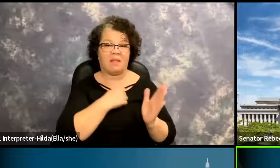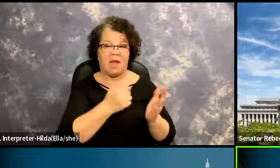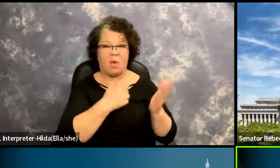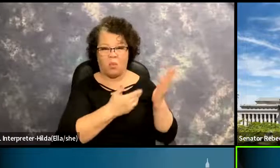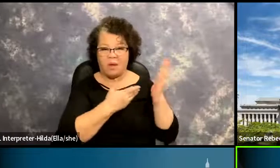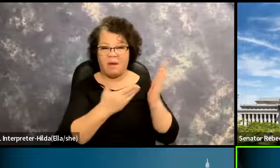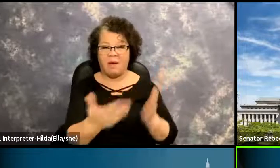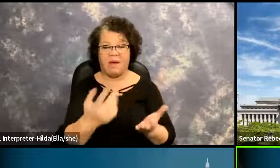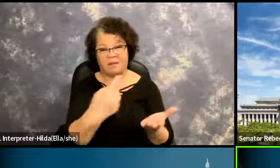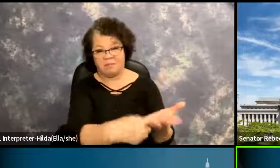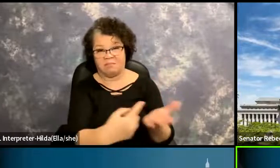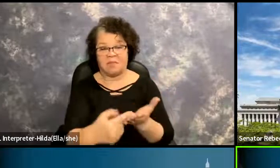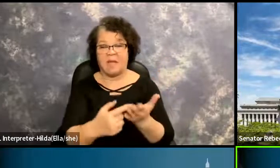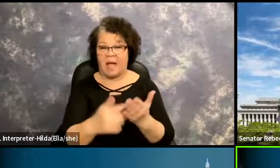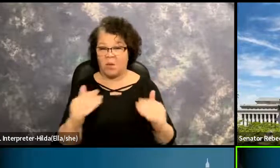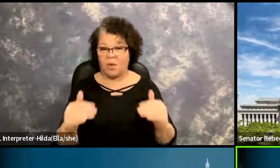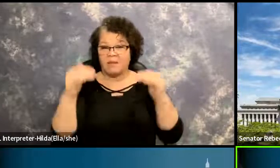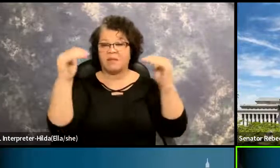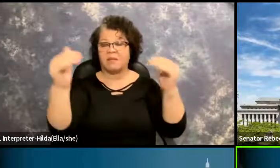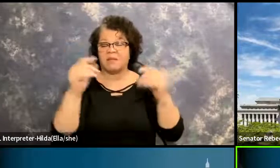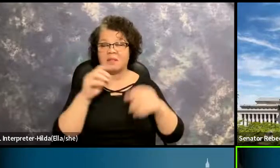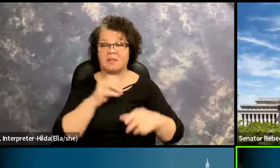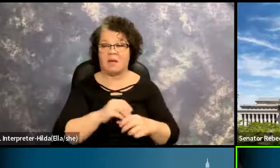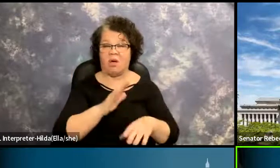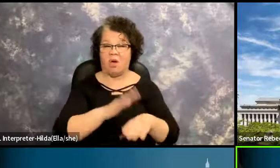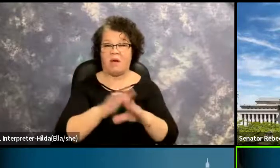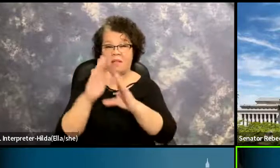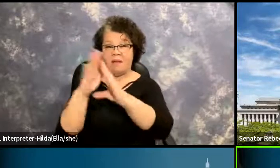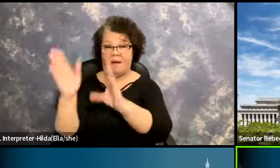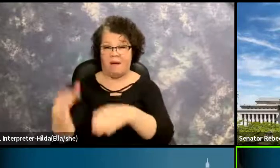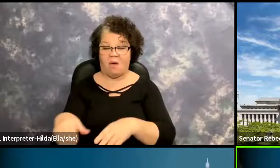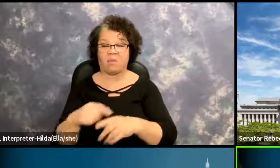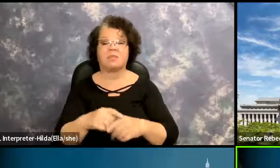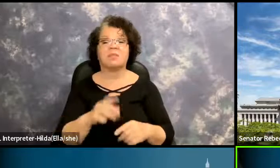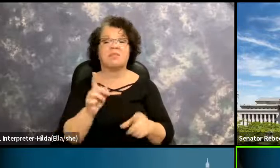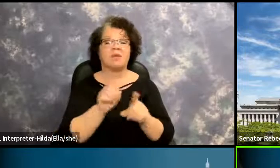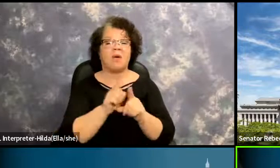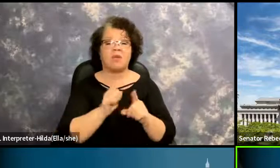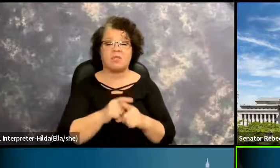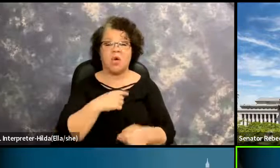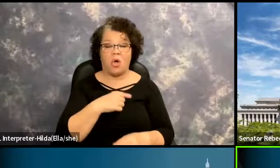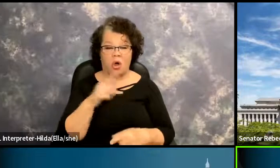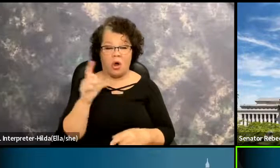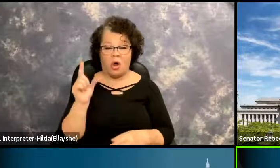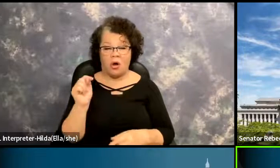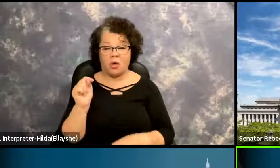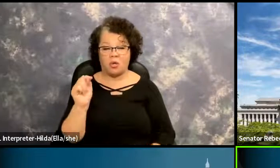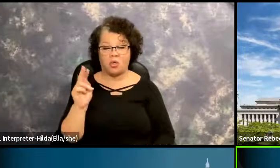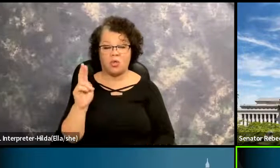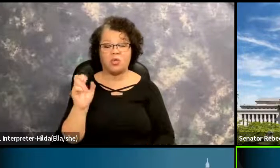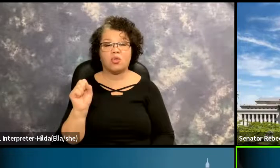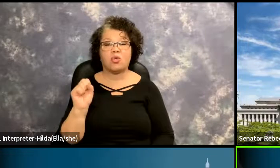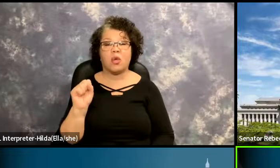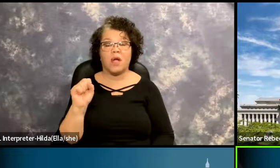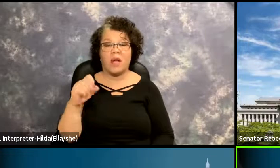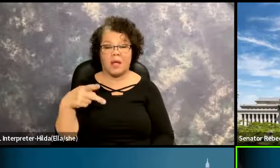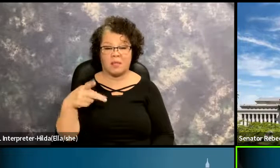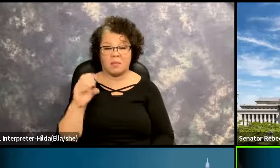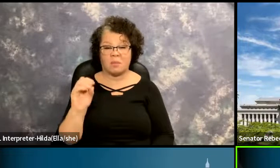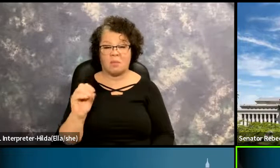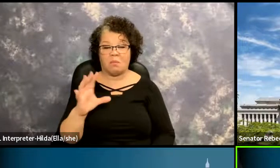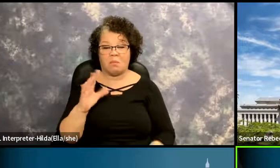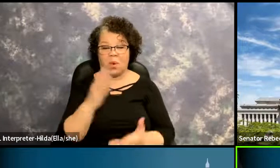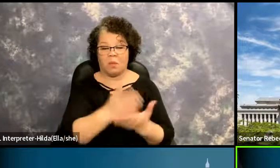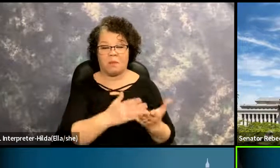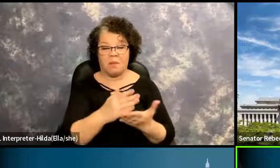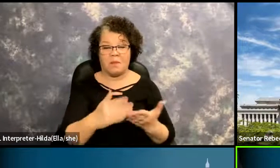considerations. I want to say that also our transpo budget is shaped a lot by this conversation. So I know Senator Saldaña